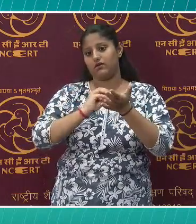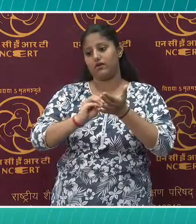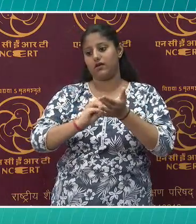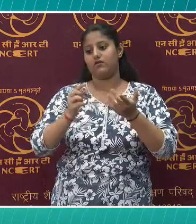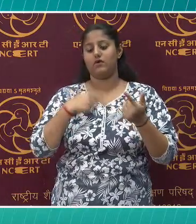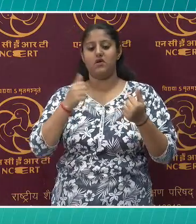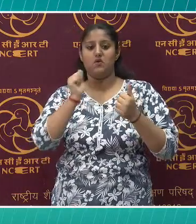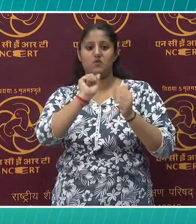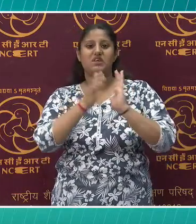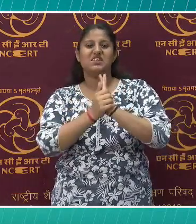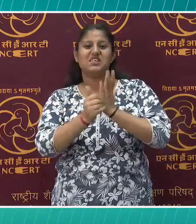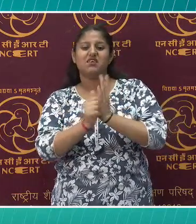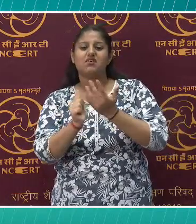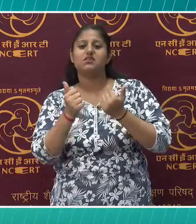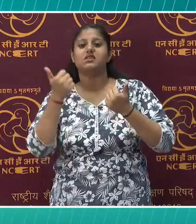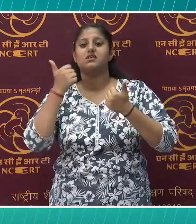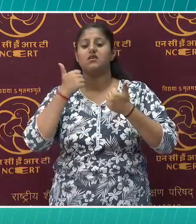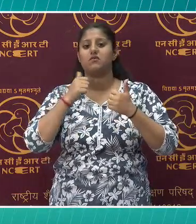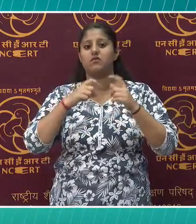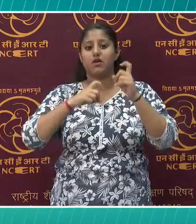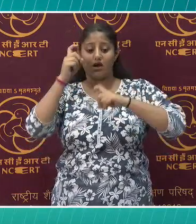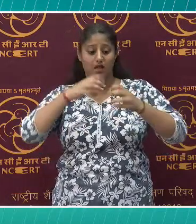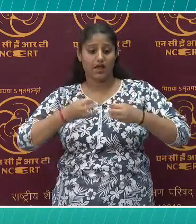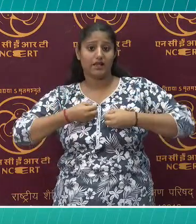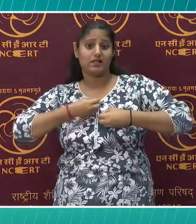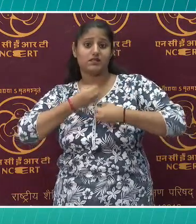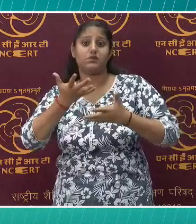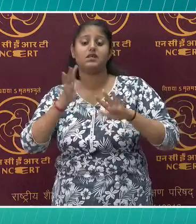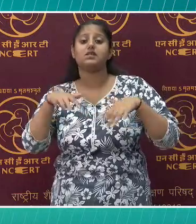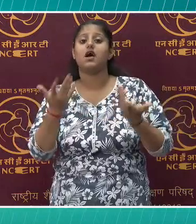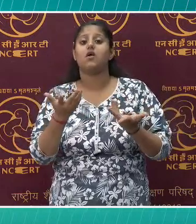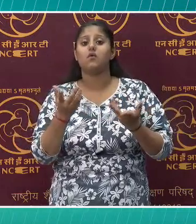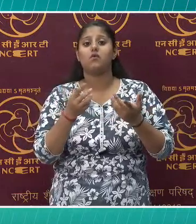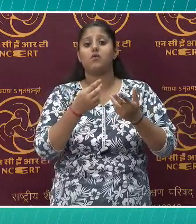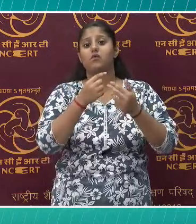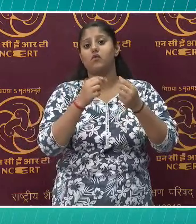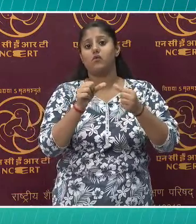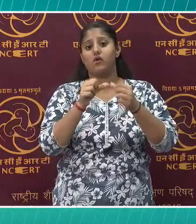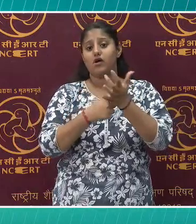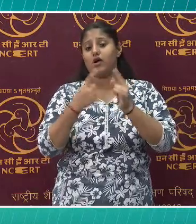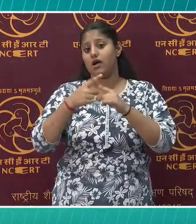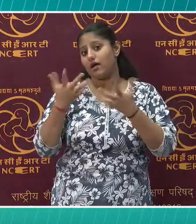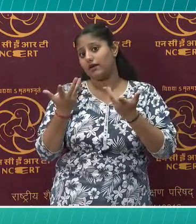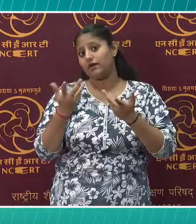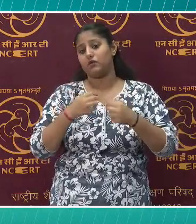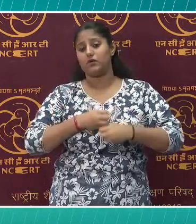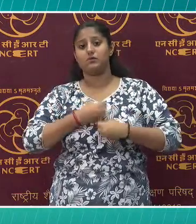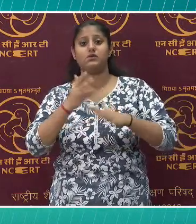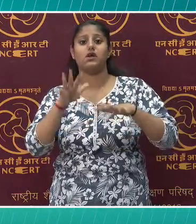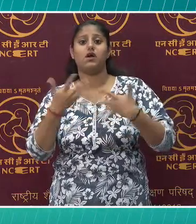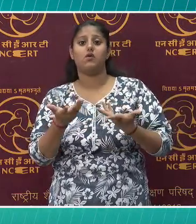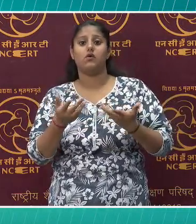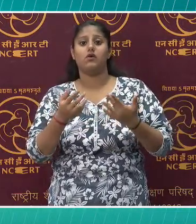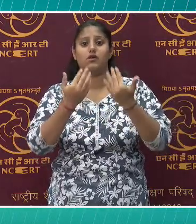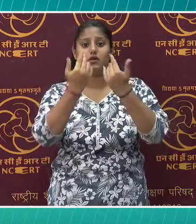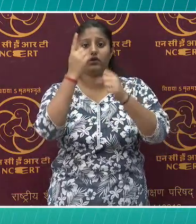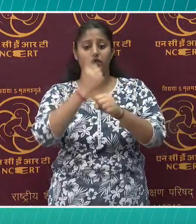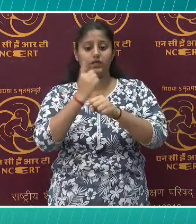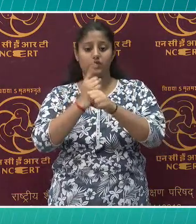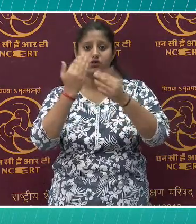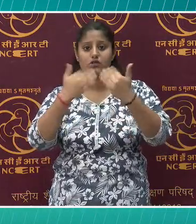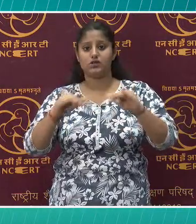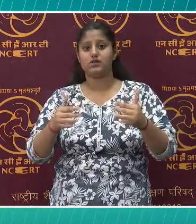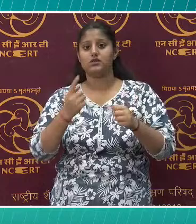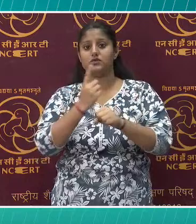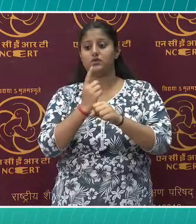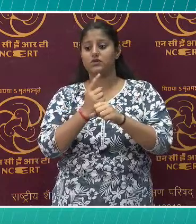talent which is within, when you express with art and it is so spontaneous and engaging, you immediately, the teacher is able to understand what type